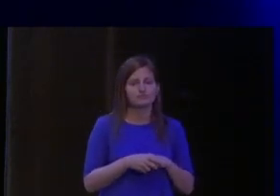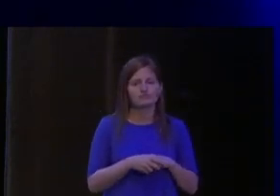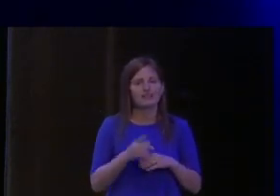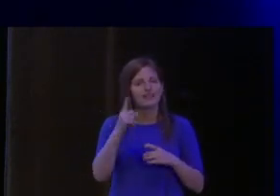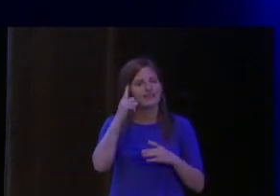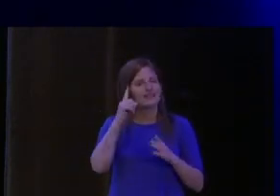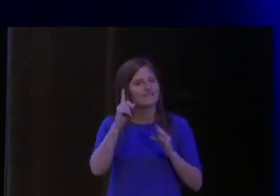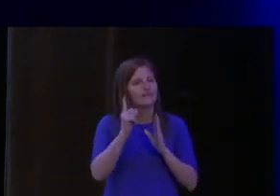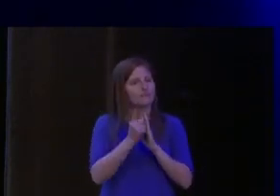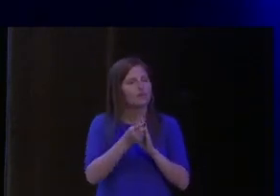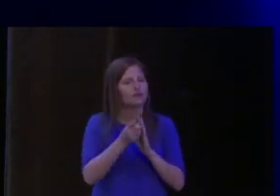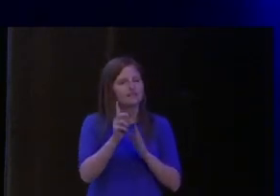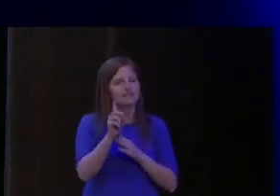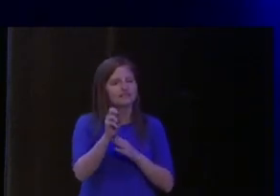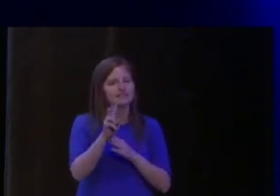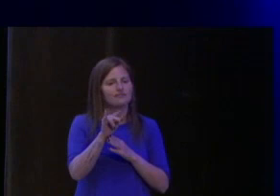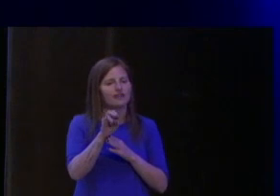Think of a moment of divine peace.